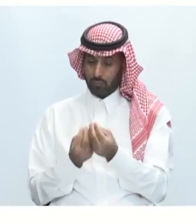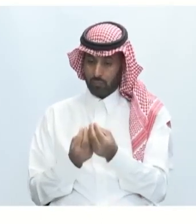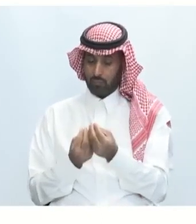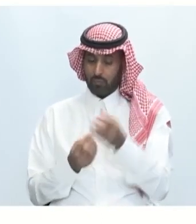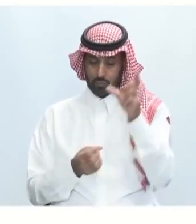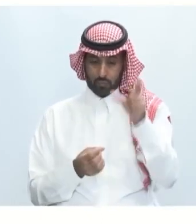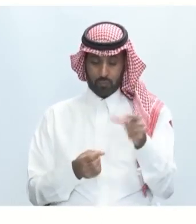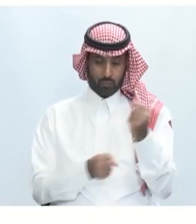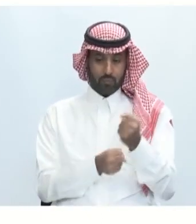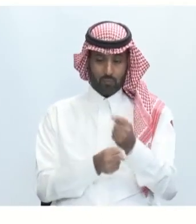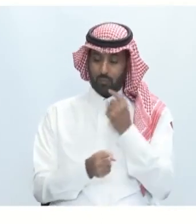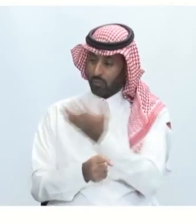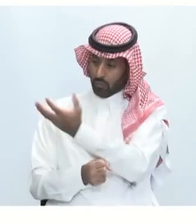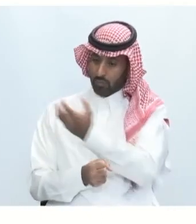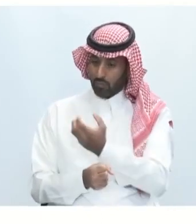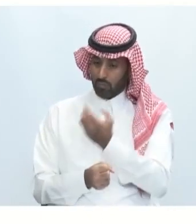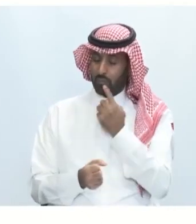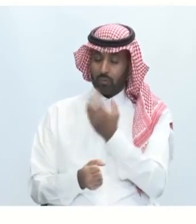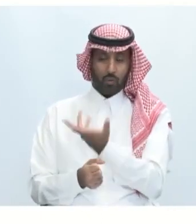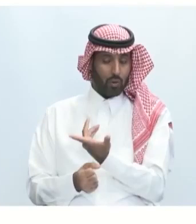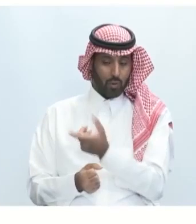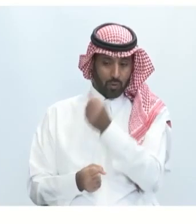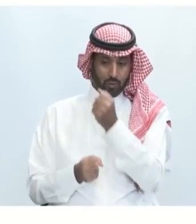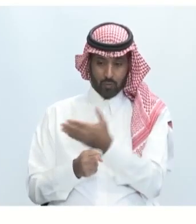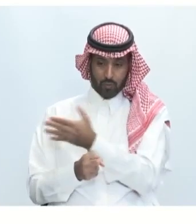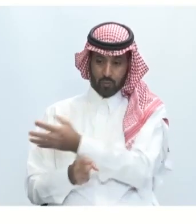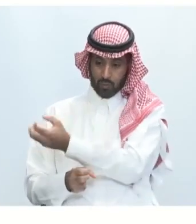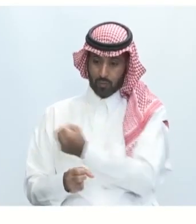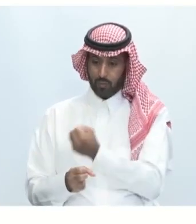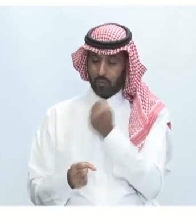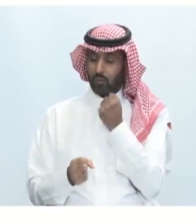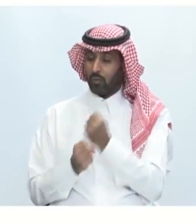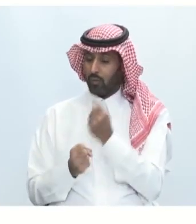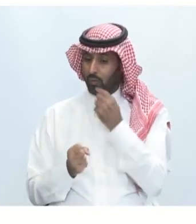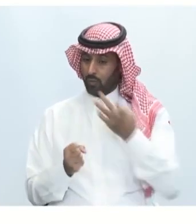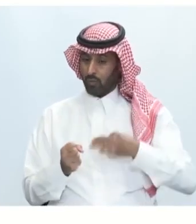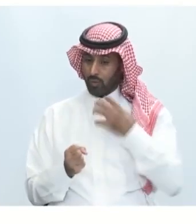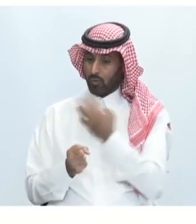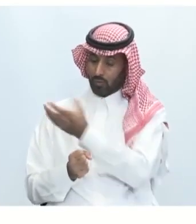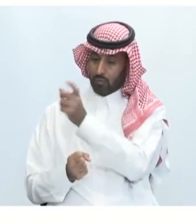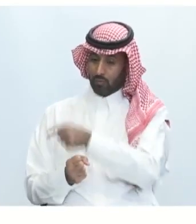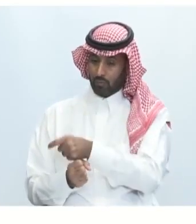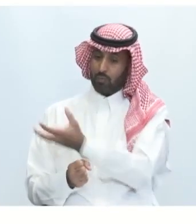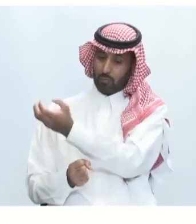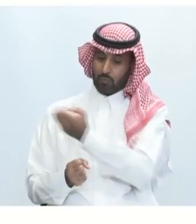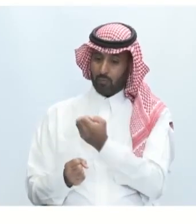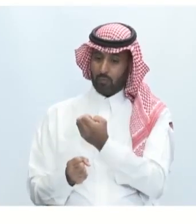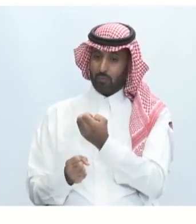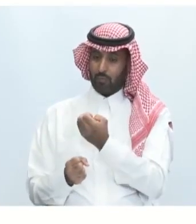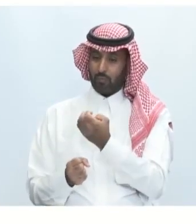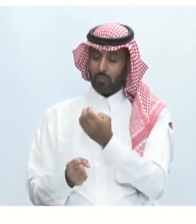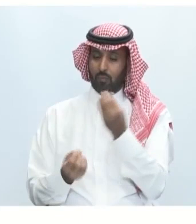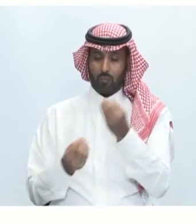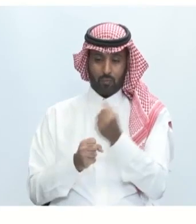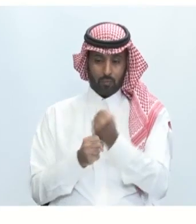we use to if the indirect object is receiving something, he is getting something, he is benefiting from someone. And we use to with